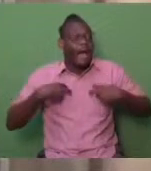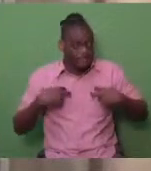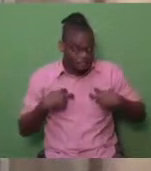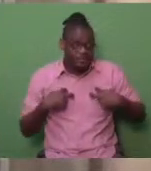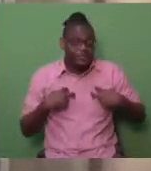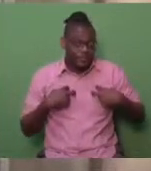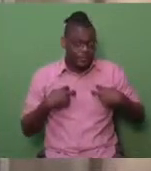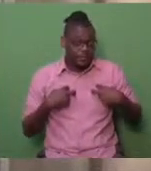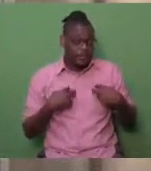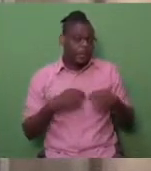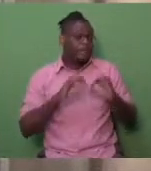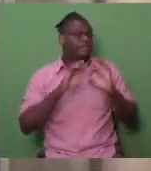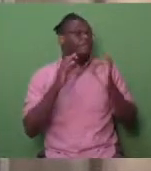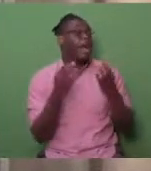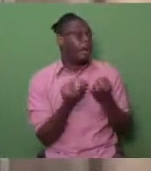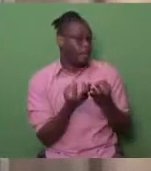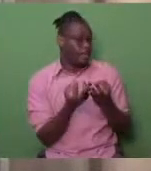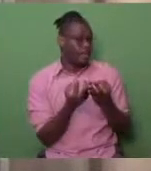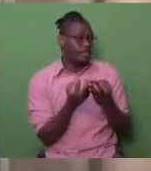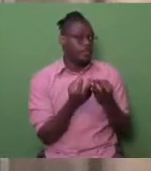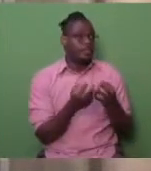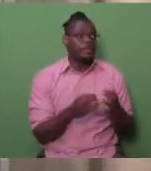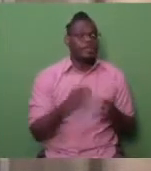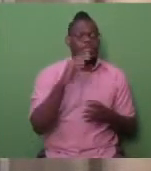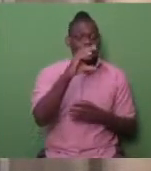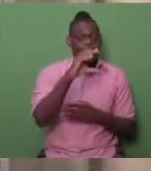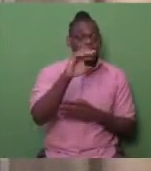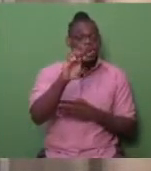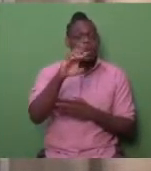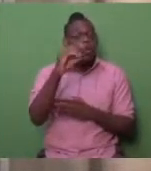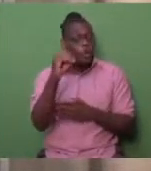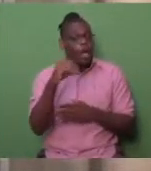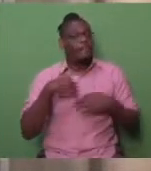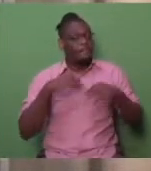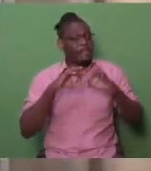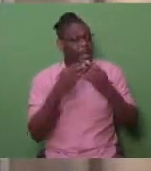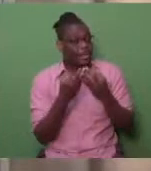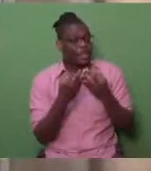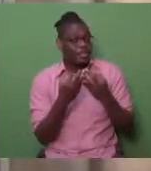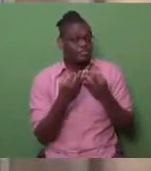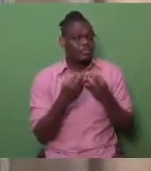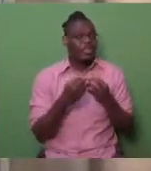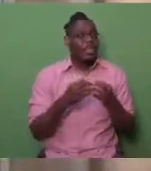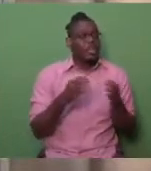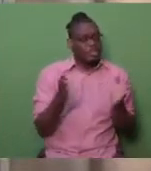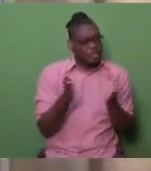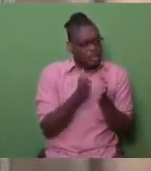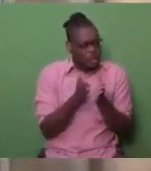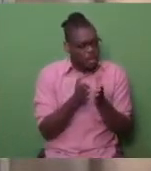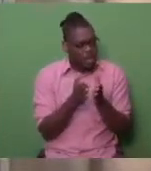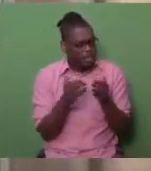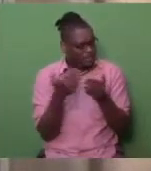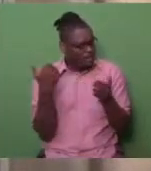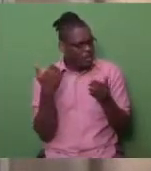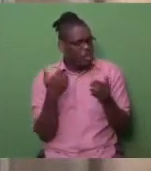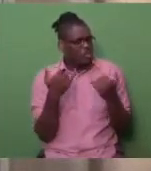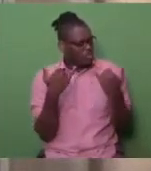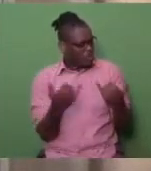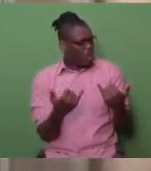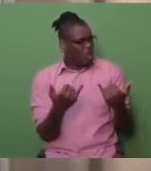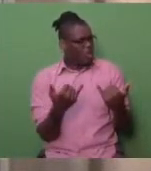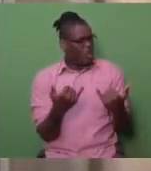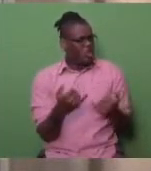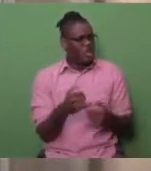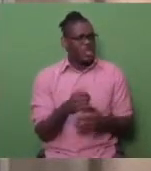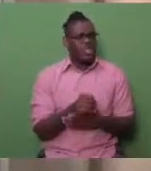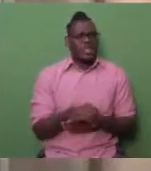collection company. But incredibly, under this government, NCB Global Finance has done deals with government to the tune of upwards